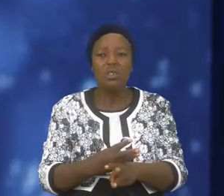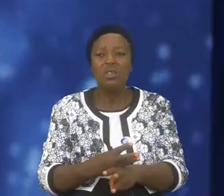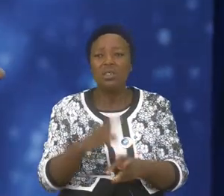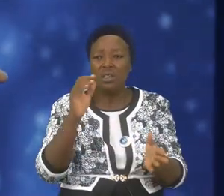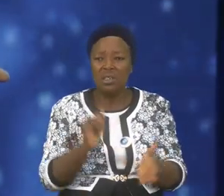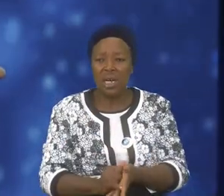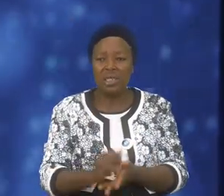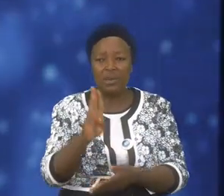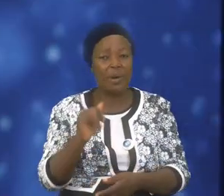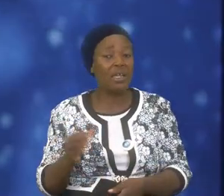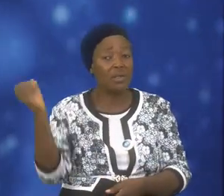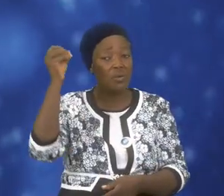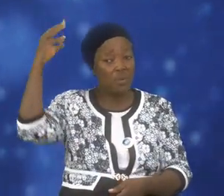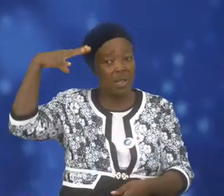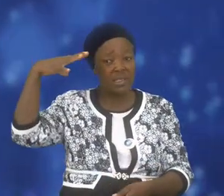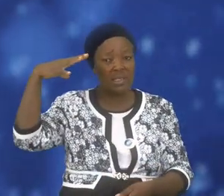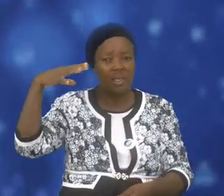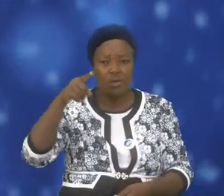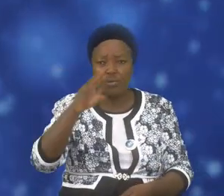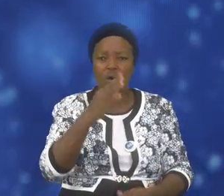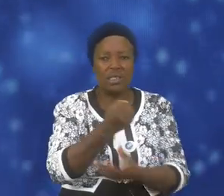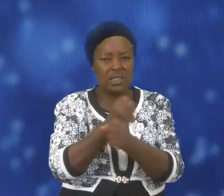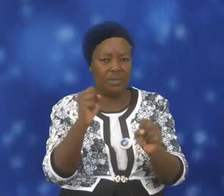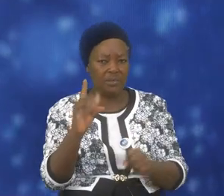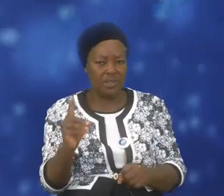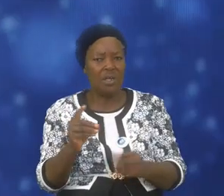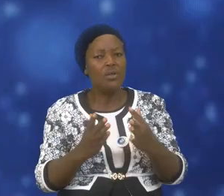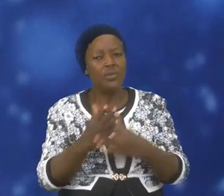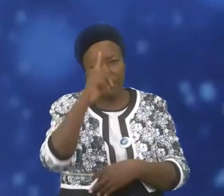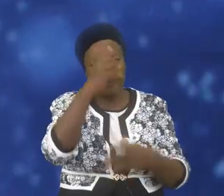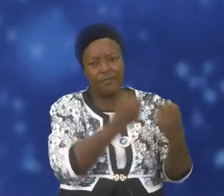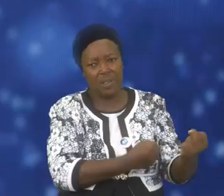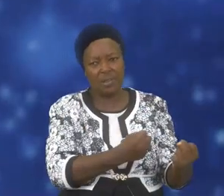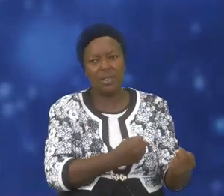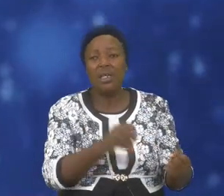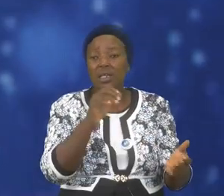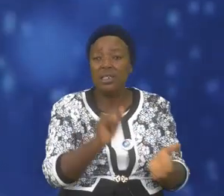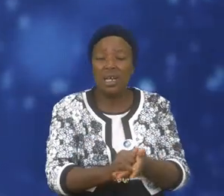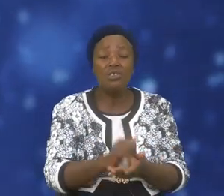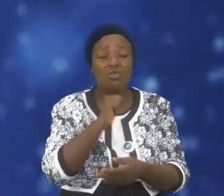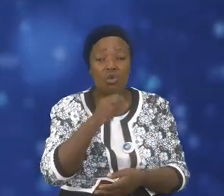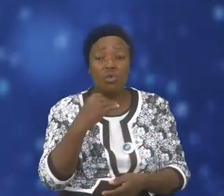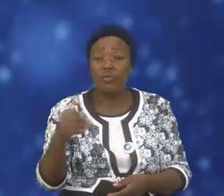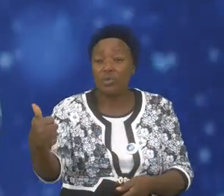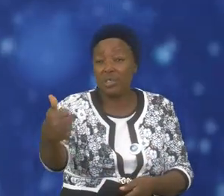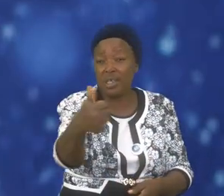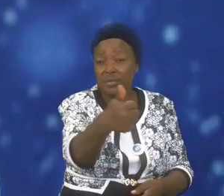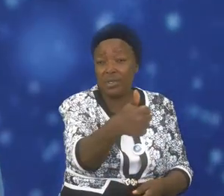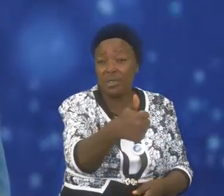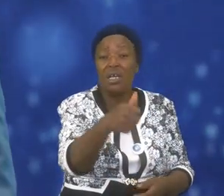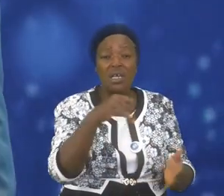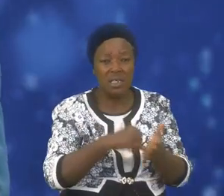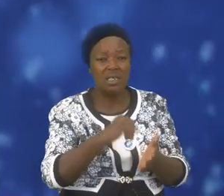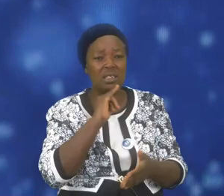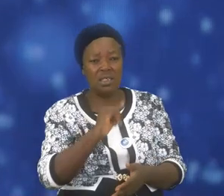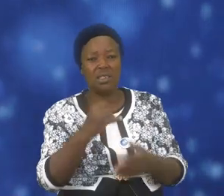through faith, that not of yourselves, it is now the gift of God. The gift